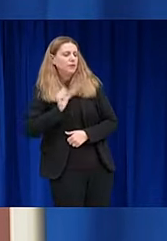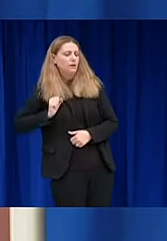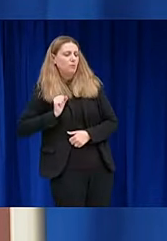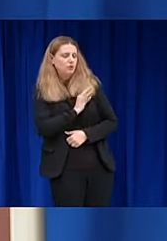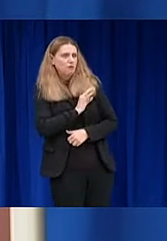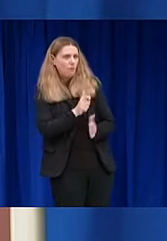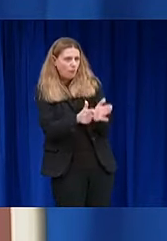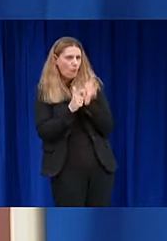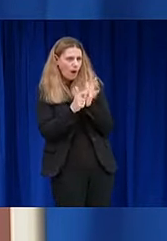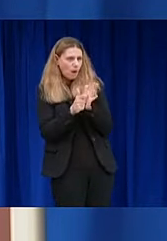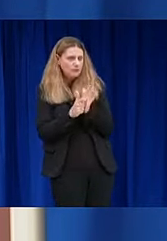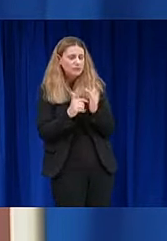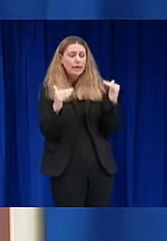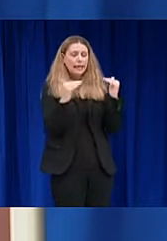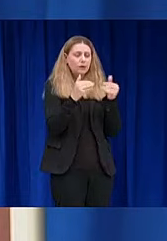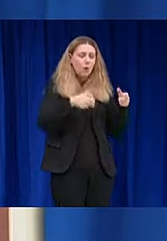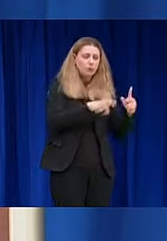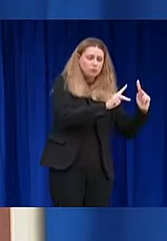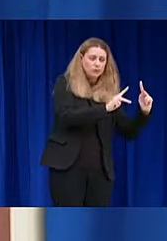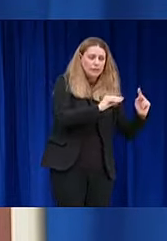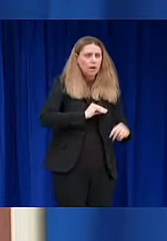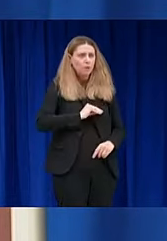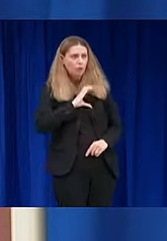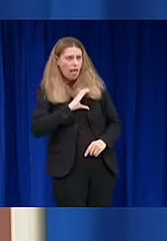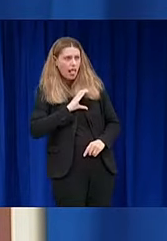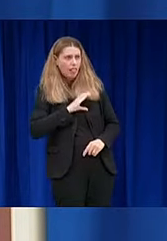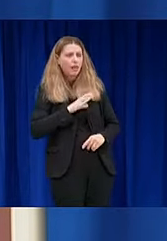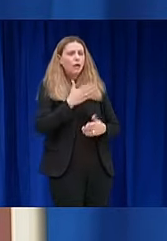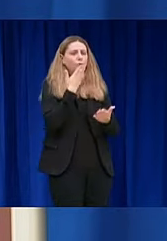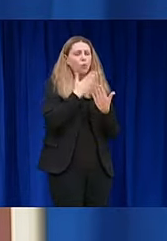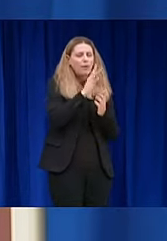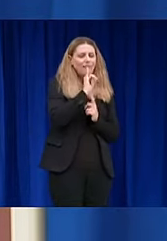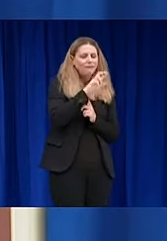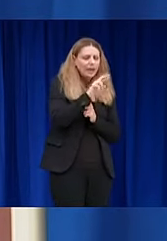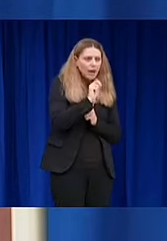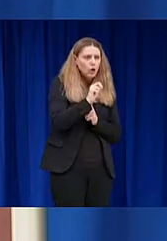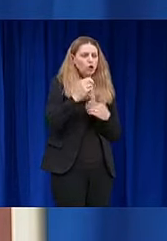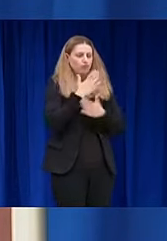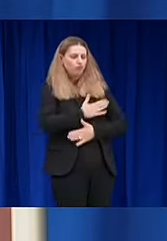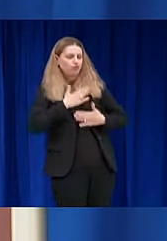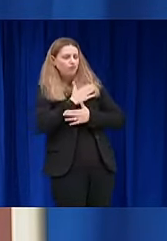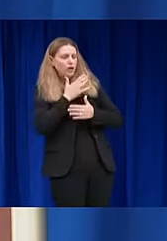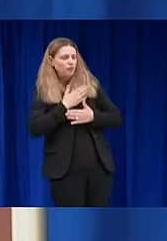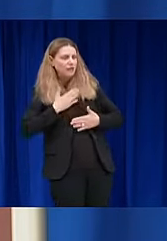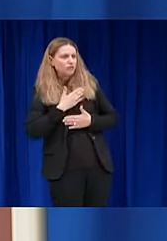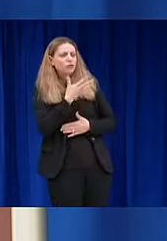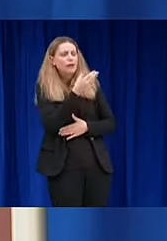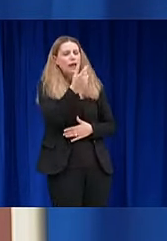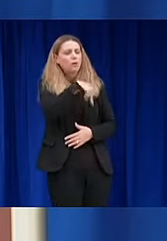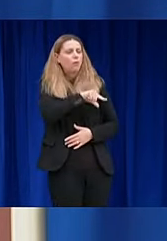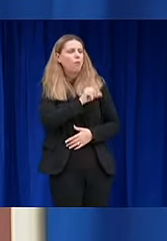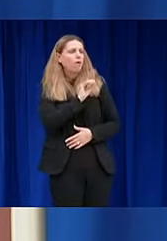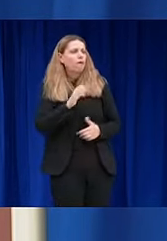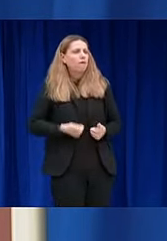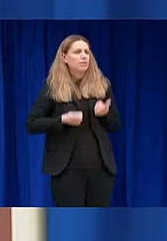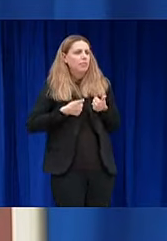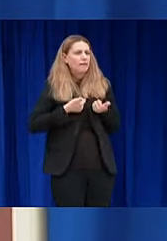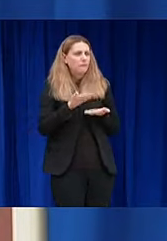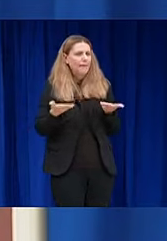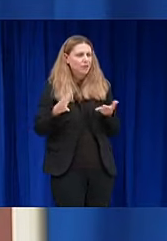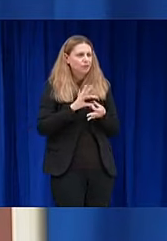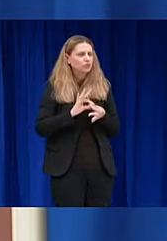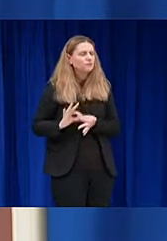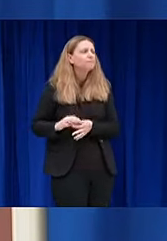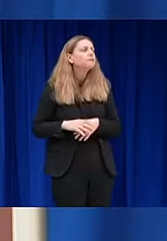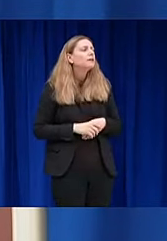equal opportunity, morale, welfare, recreation, and quality of life matters. He was previously sworn